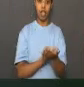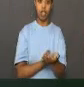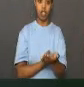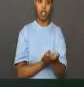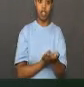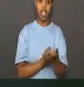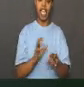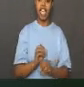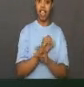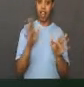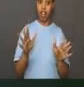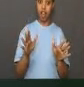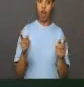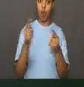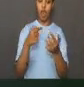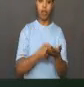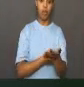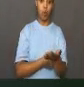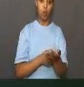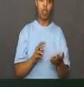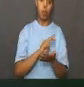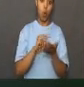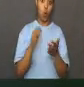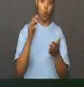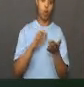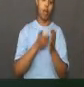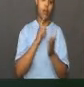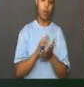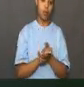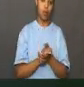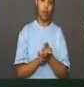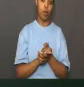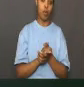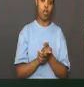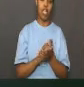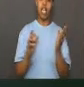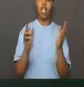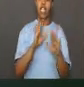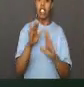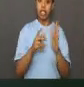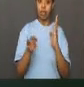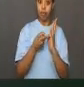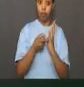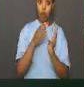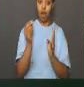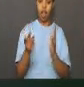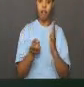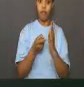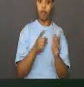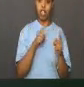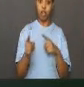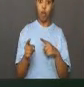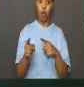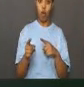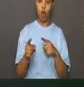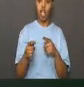is invested into glucose molecules. Step 4 and 5 allow